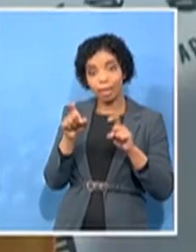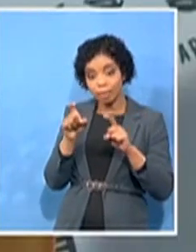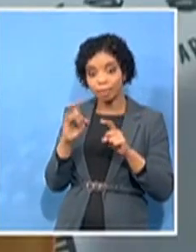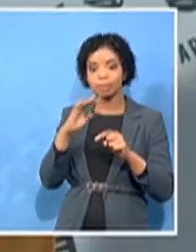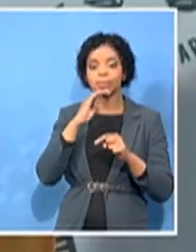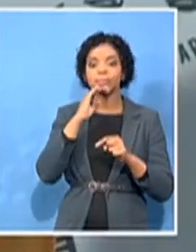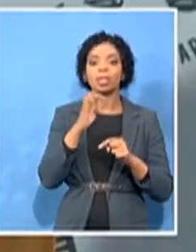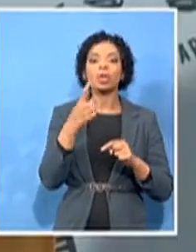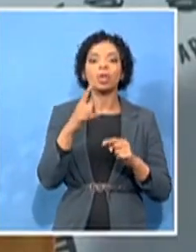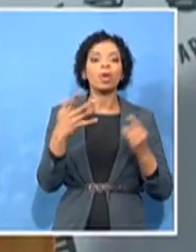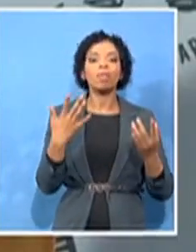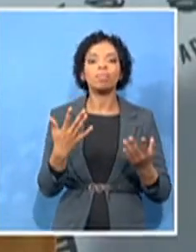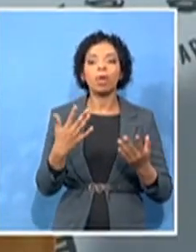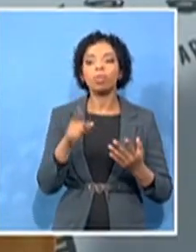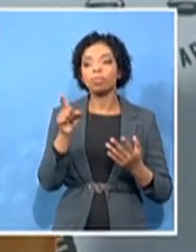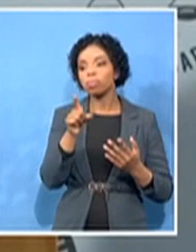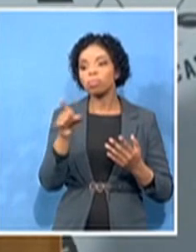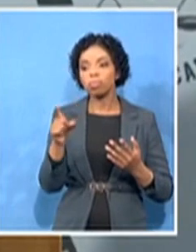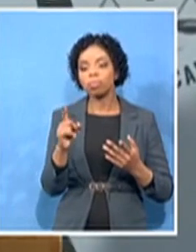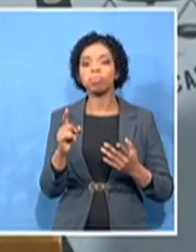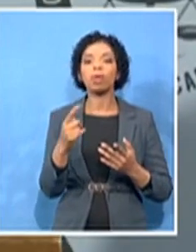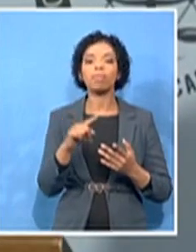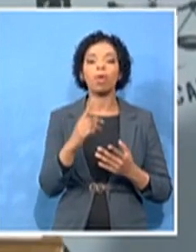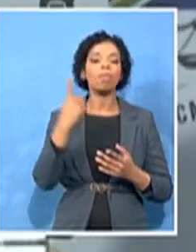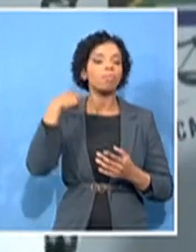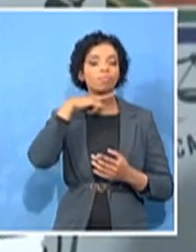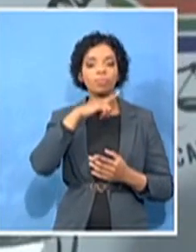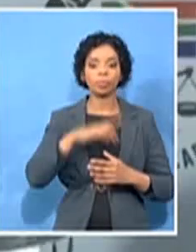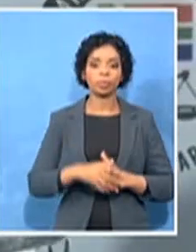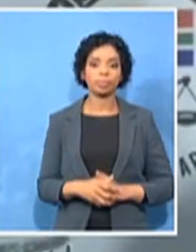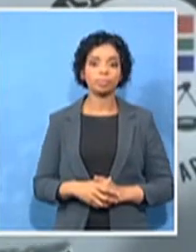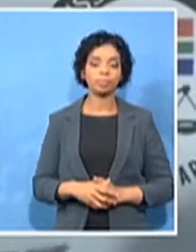fact fraudulent. We are Jen. Balentlem Tetwa, SABC News, Johannesburg.